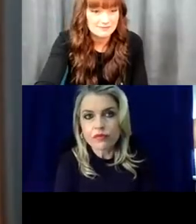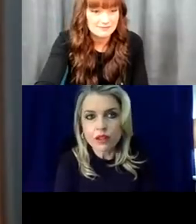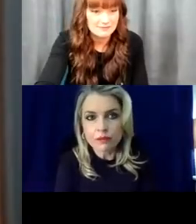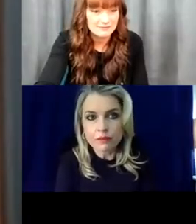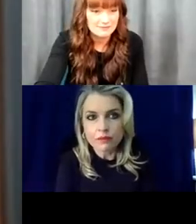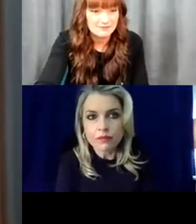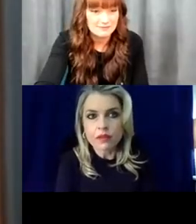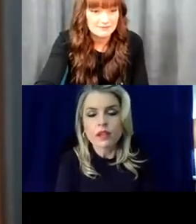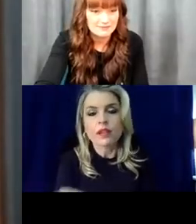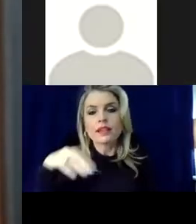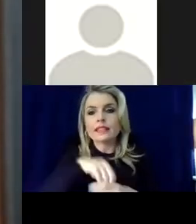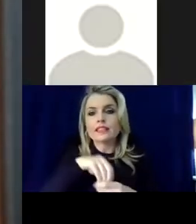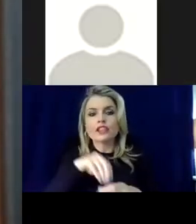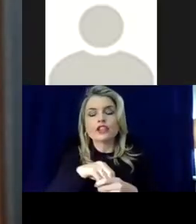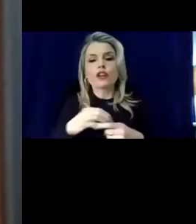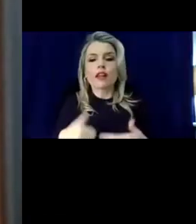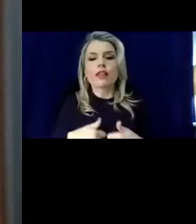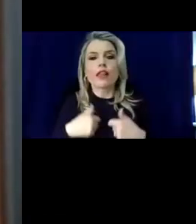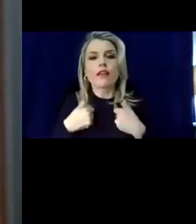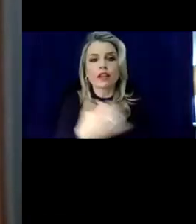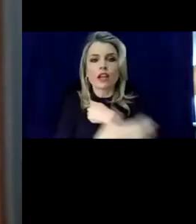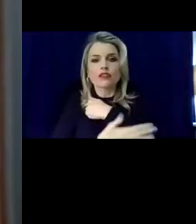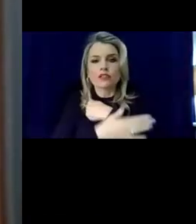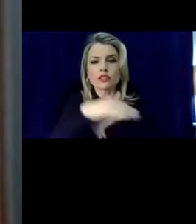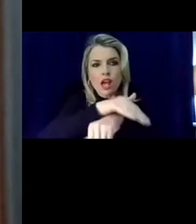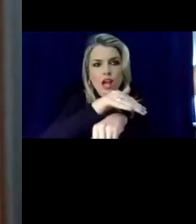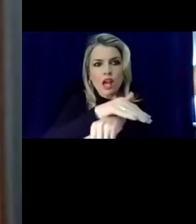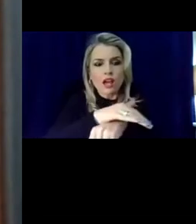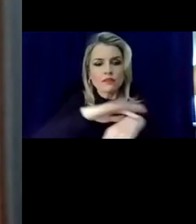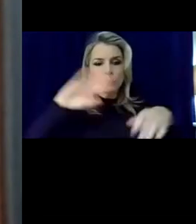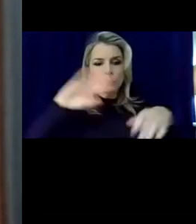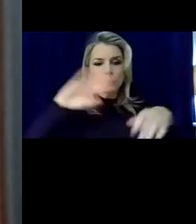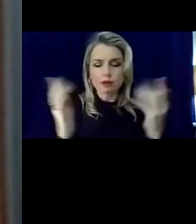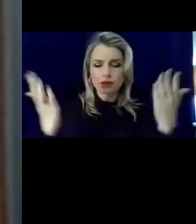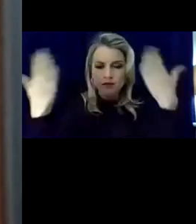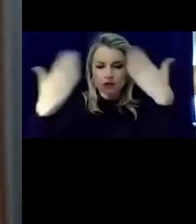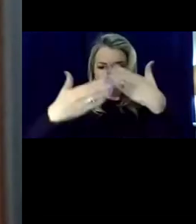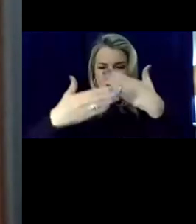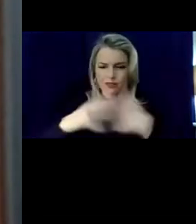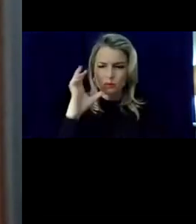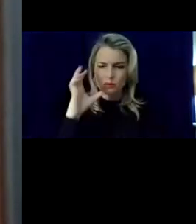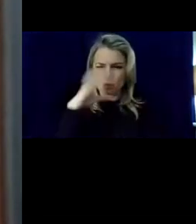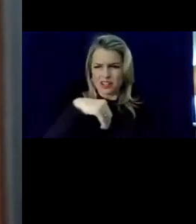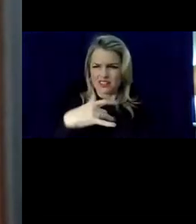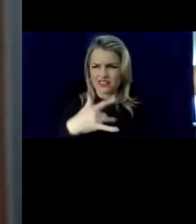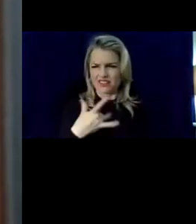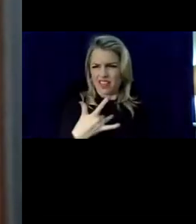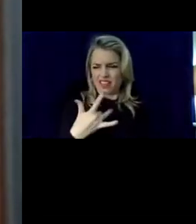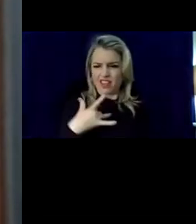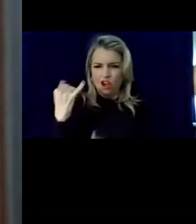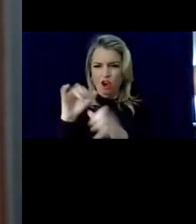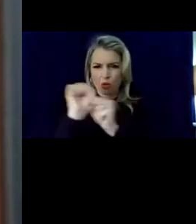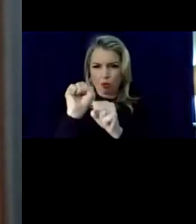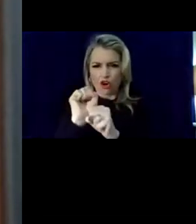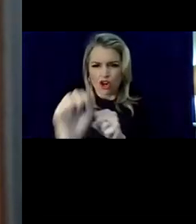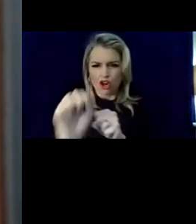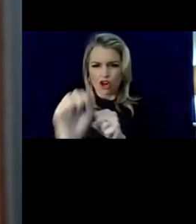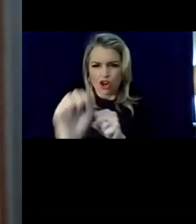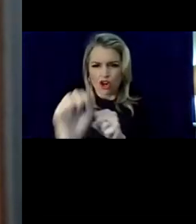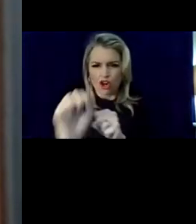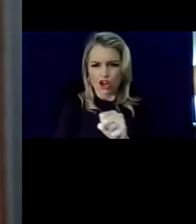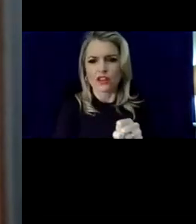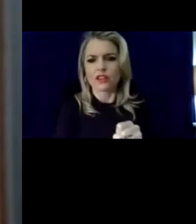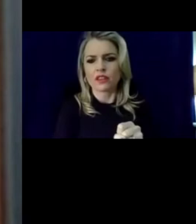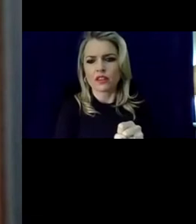Interior, Living Country Gallery, night. A dimly lit art gallery, weirdo surrealist indie artwork hangs on pastel